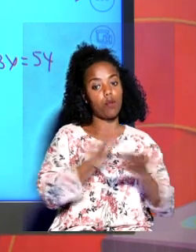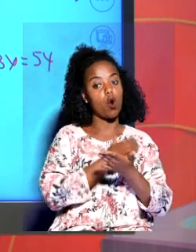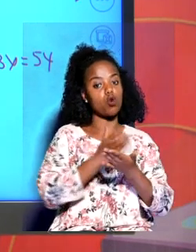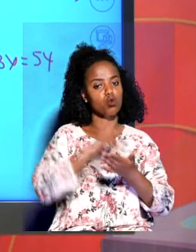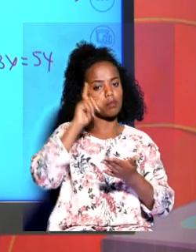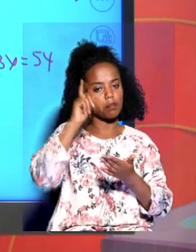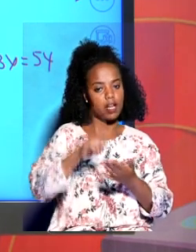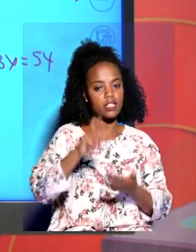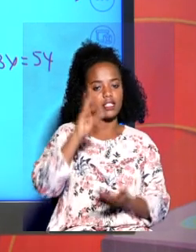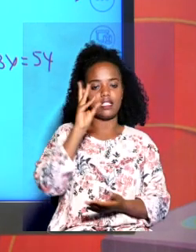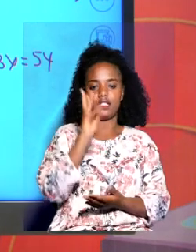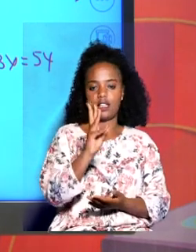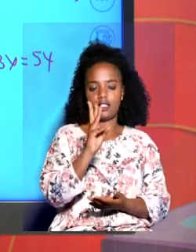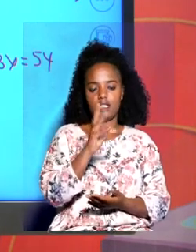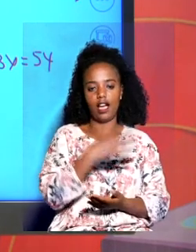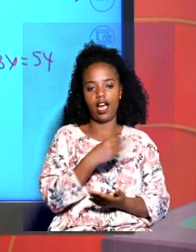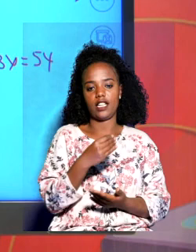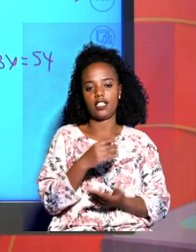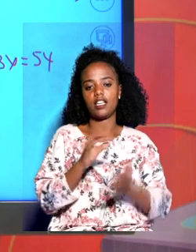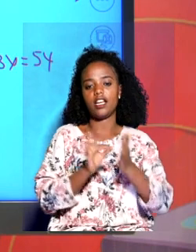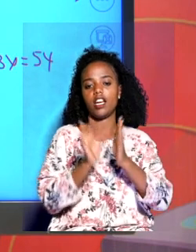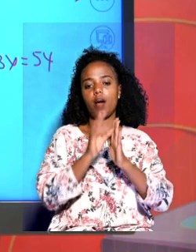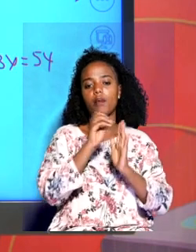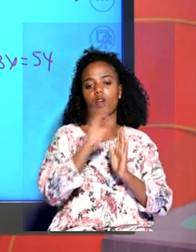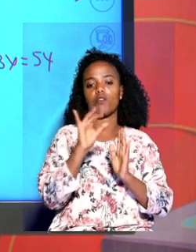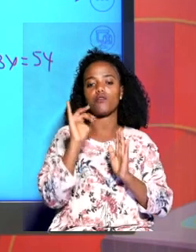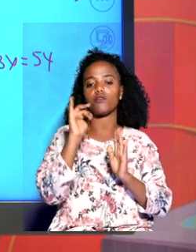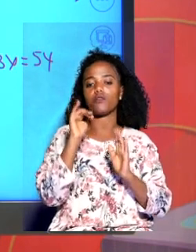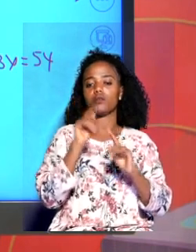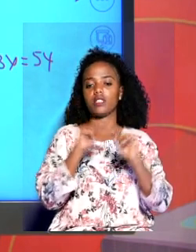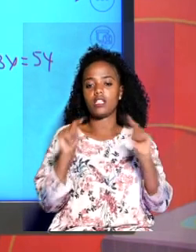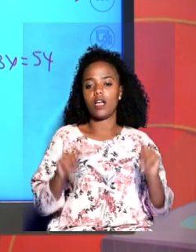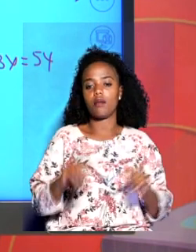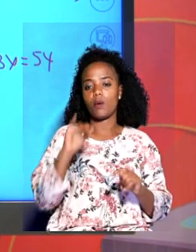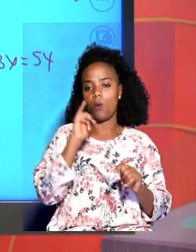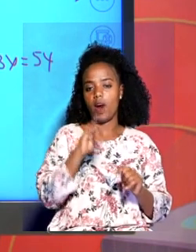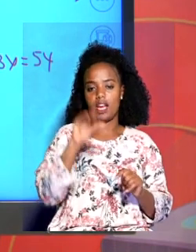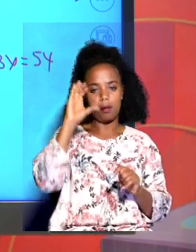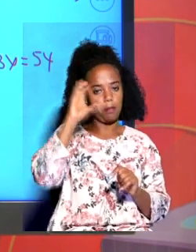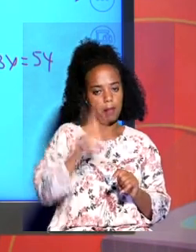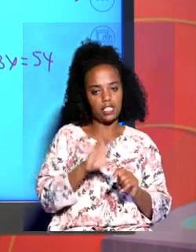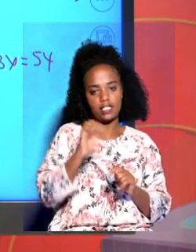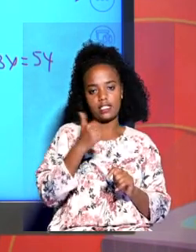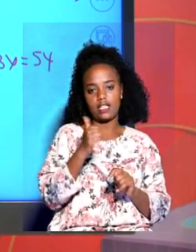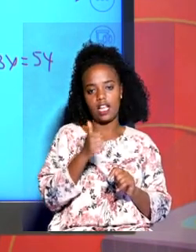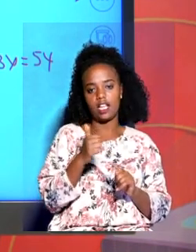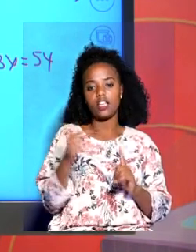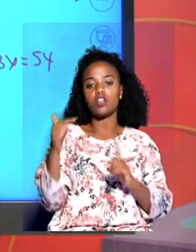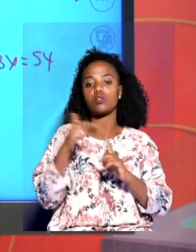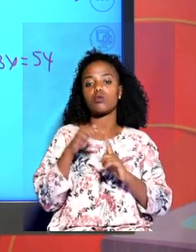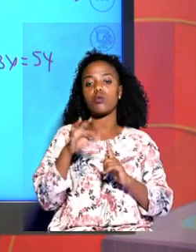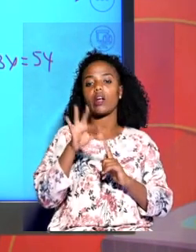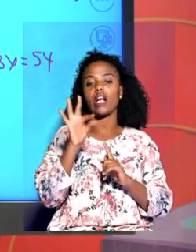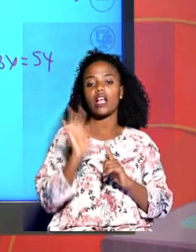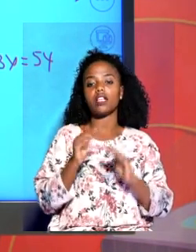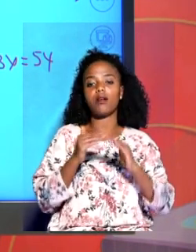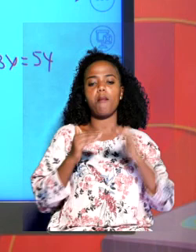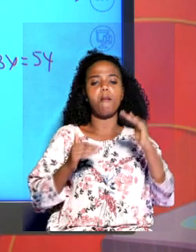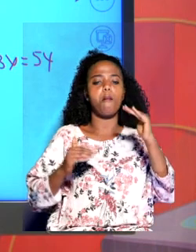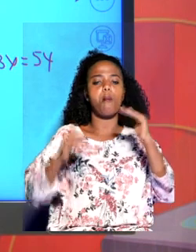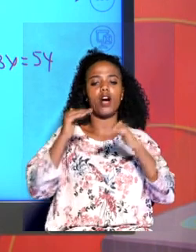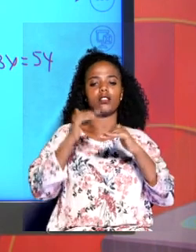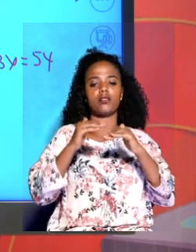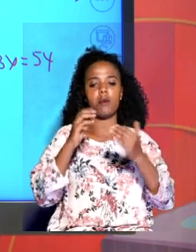be 6, and the number of table Y must be 10 in order to get